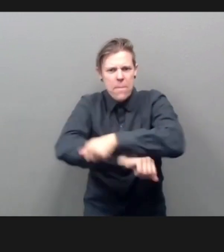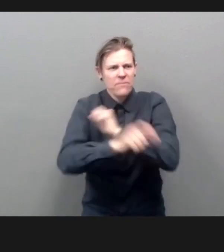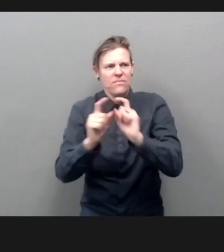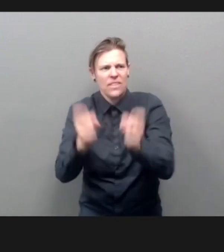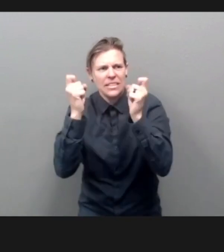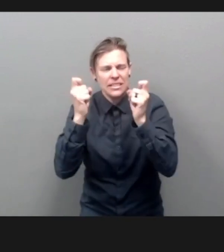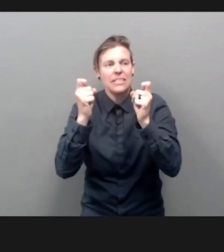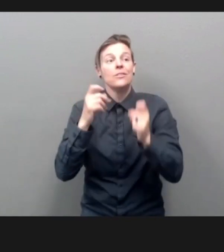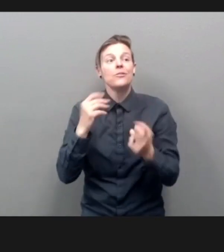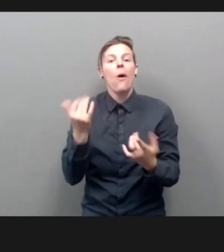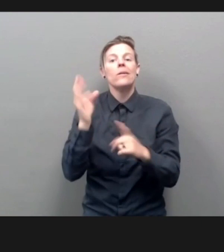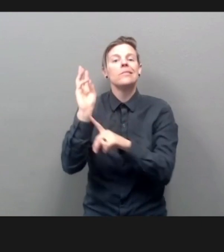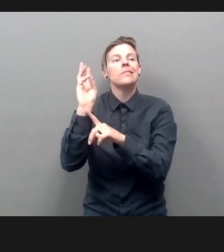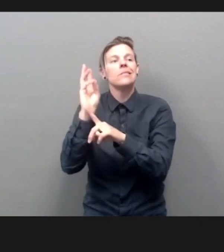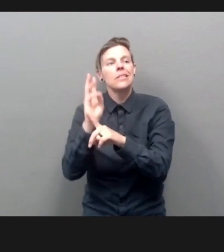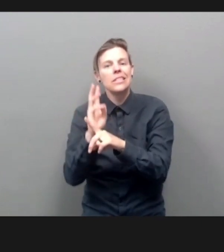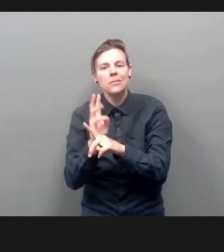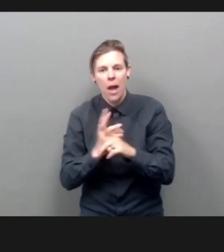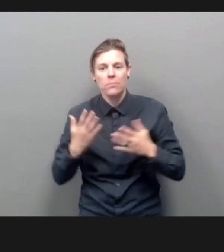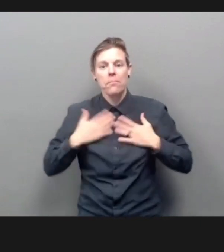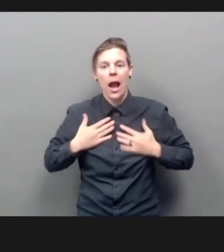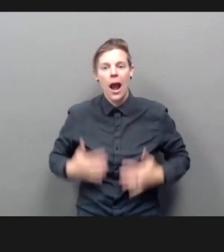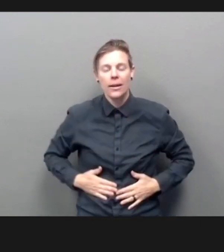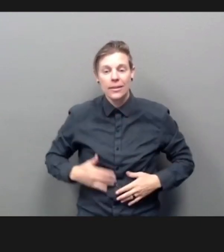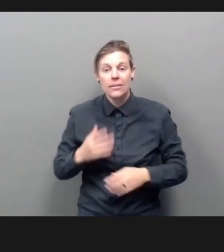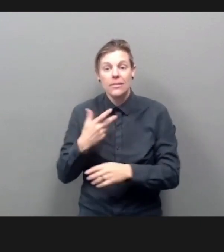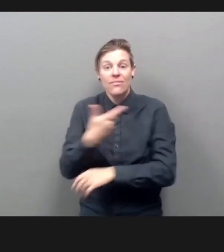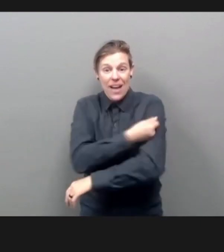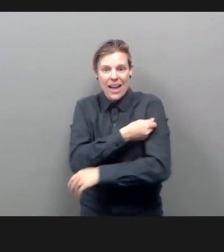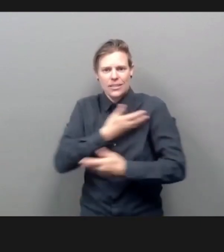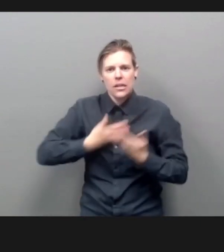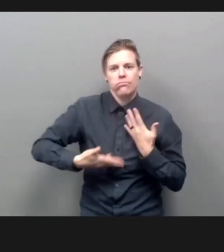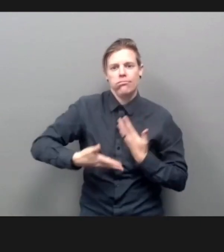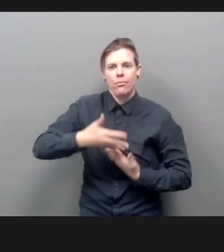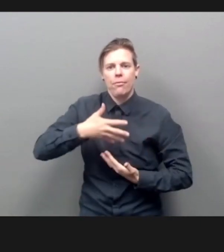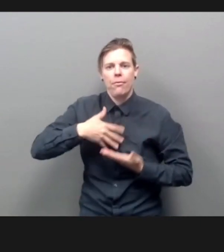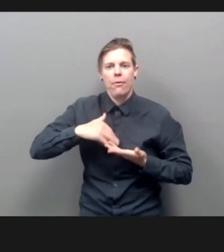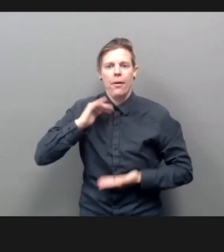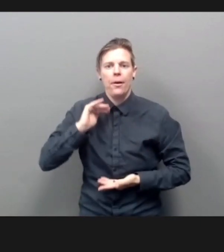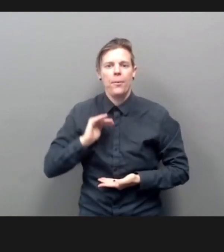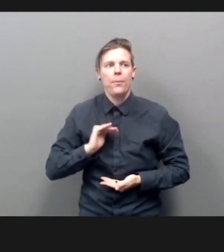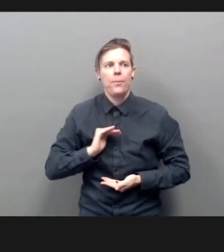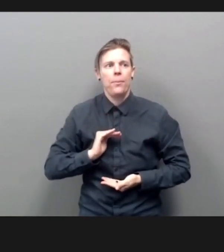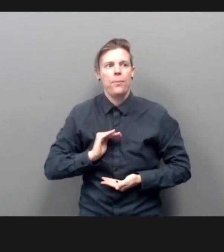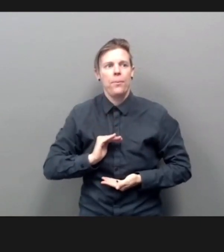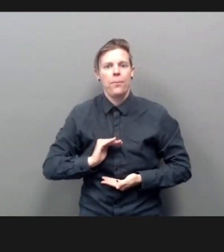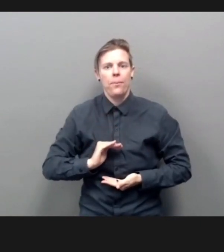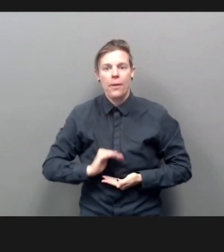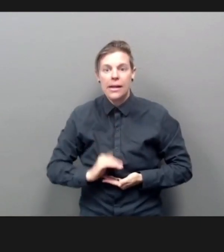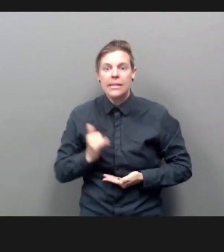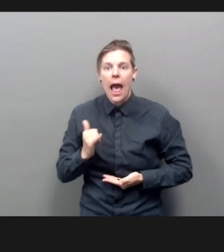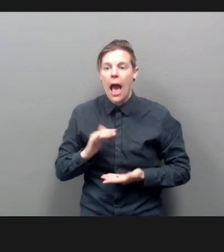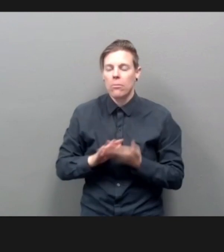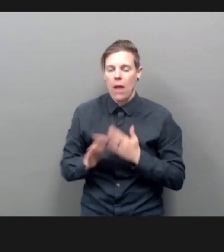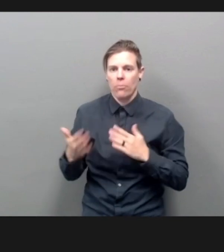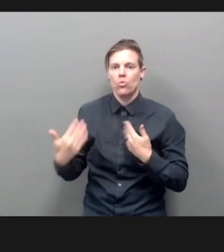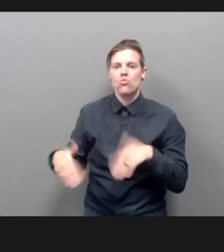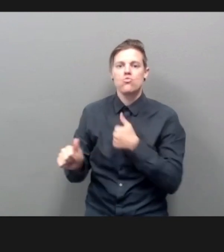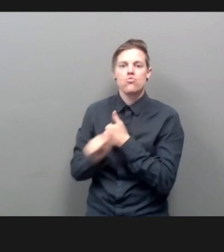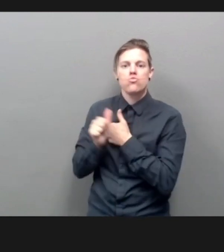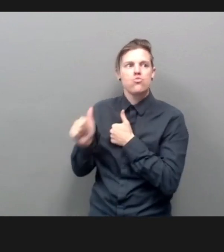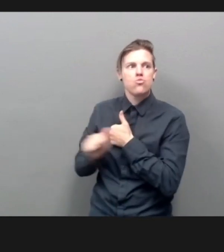susceptible potentially then, right, to that virus as it's moving, particularly Delta, because it's a much